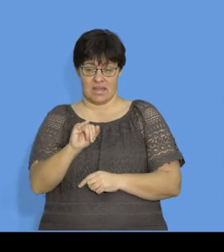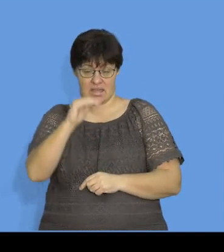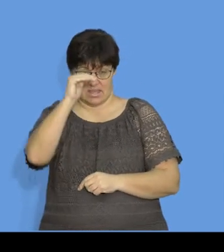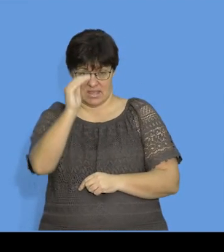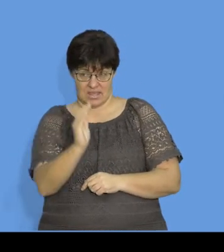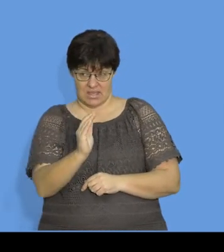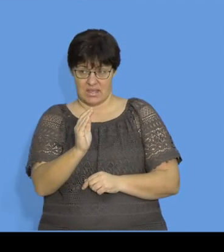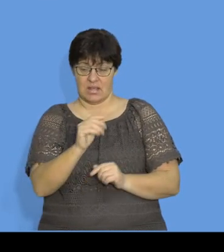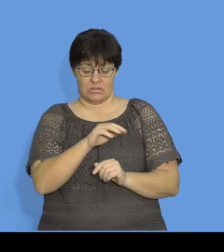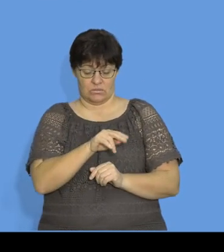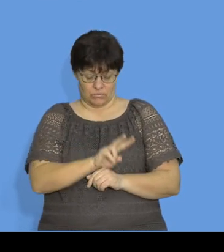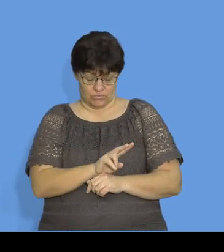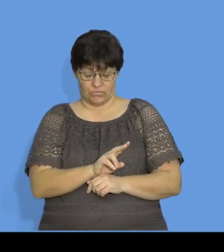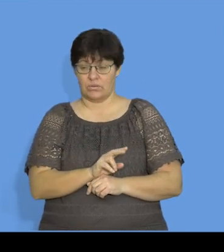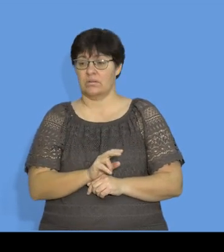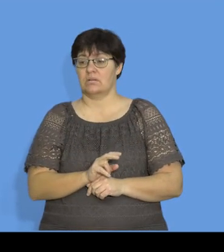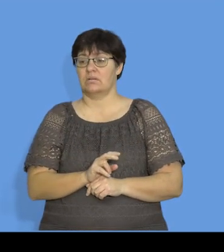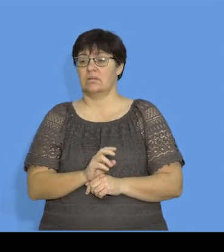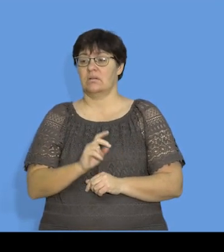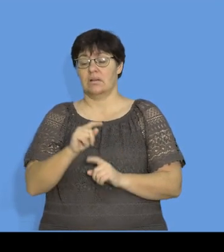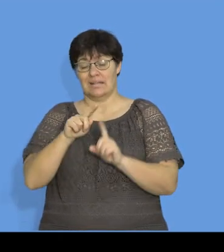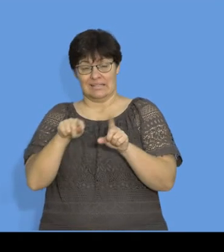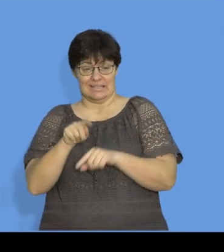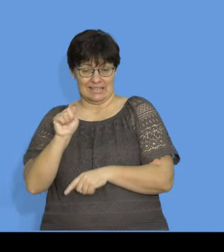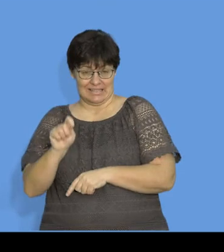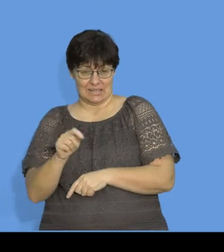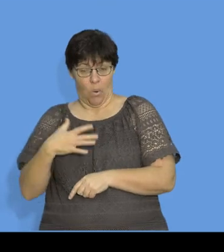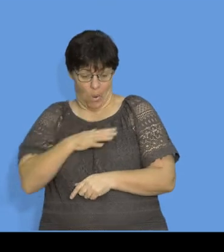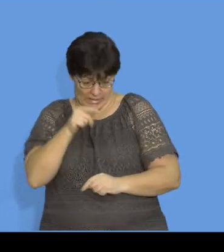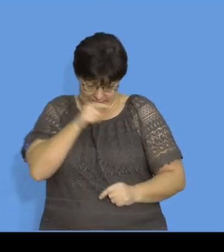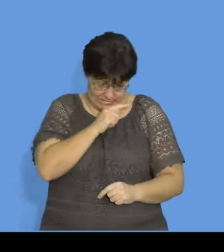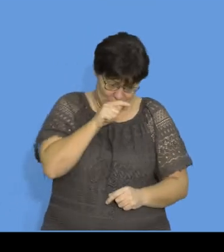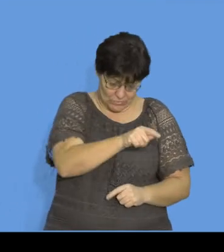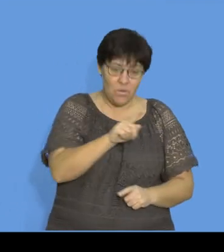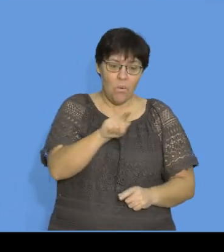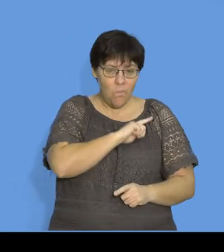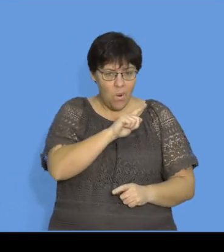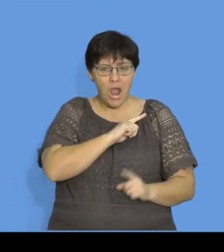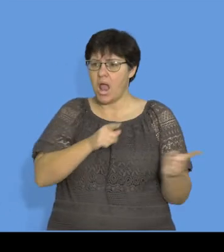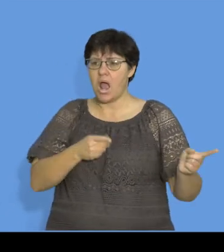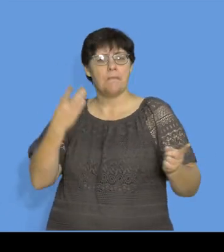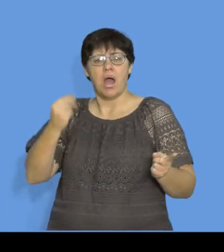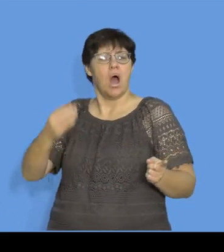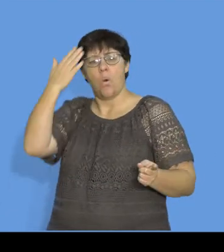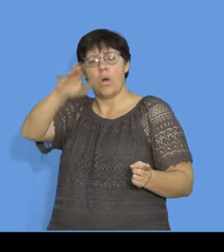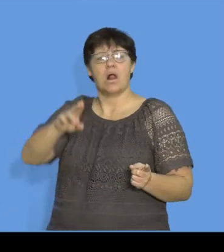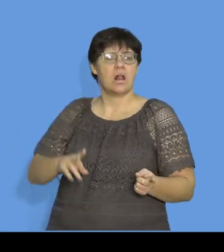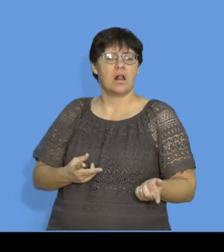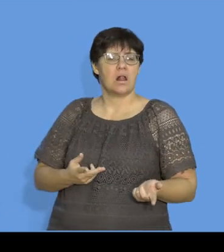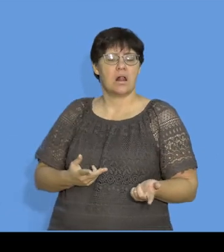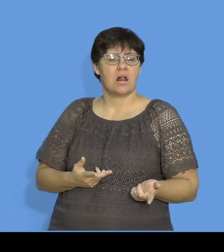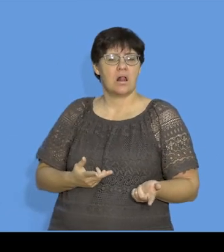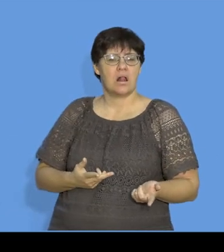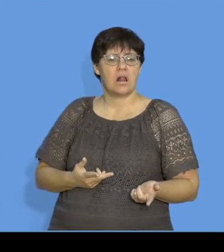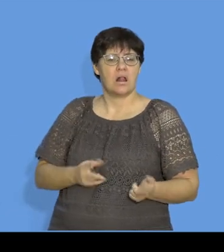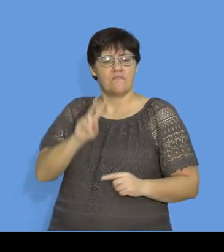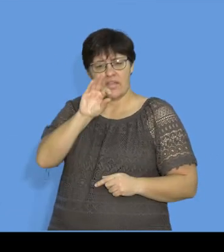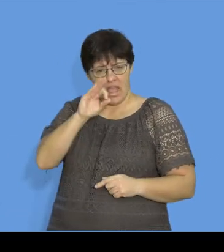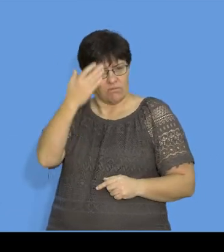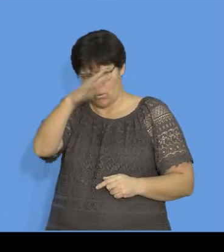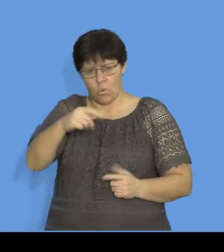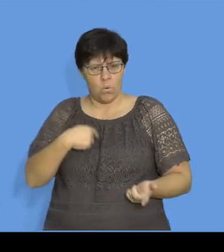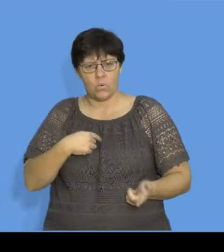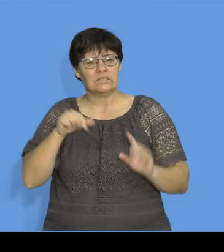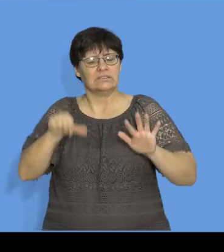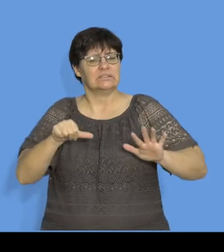Okay? You're going to be very tempted because you're going to go, I know a Vf, we just worked it out, it